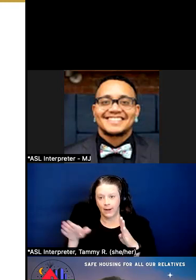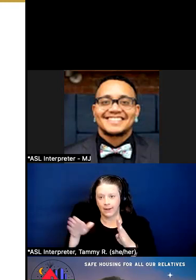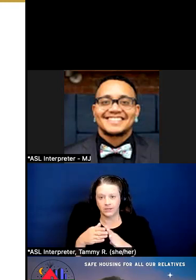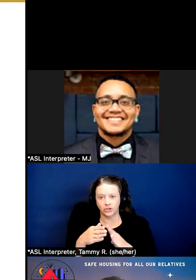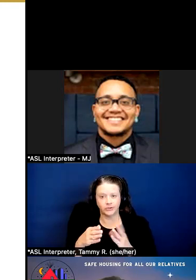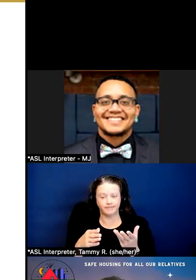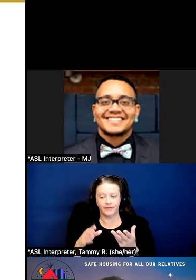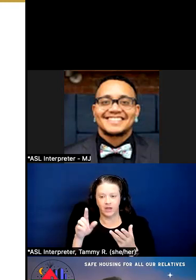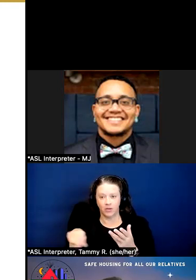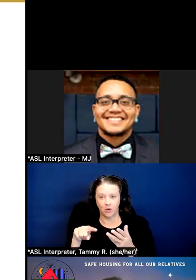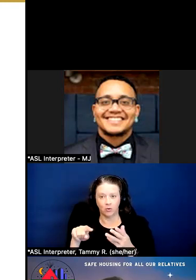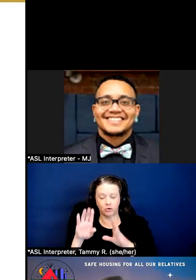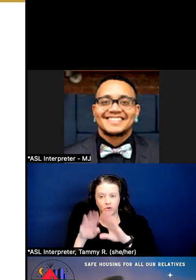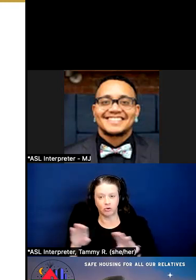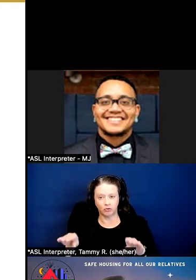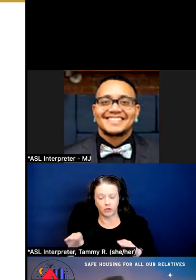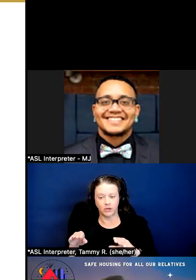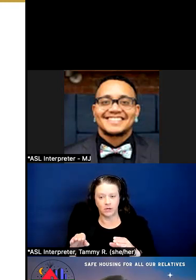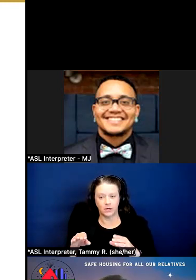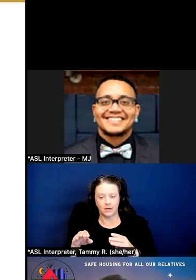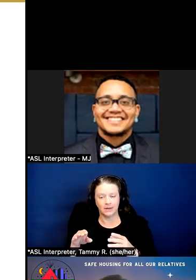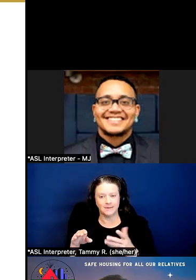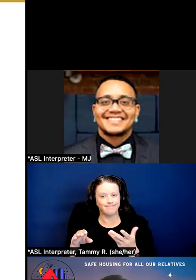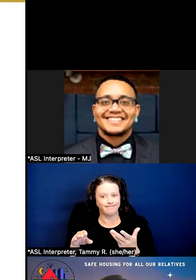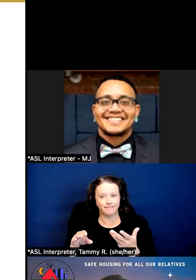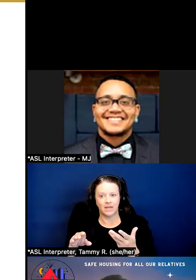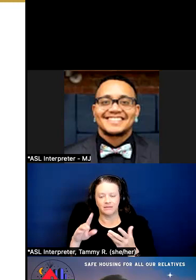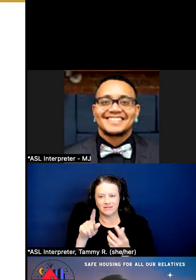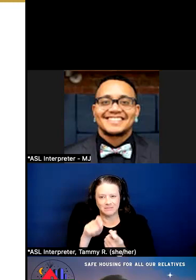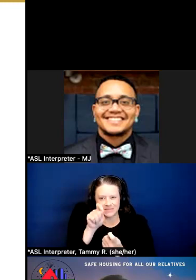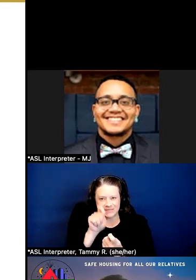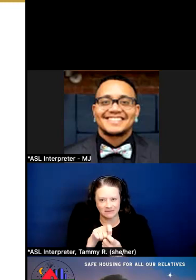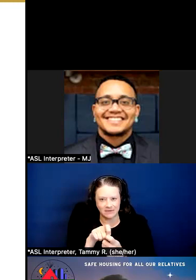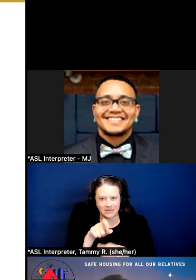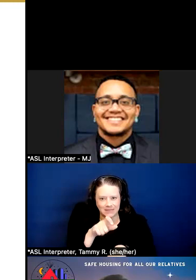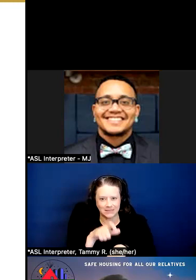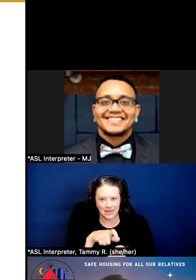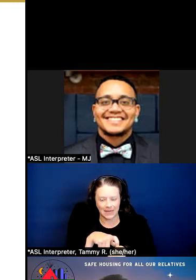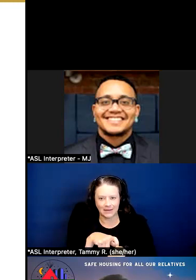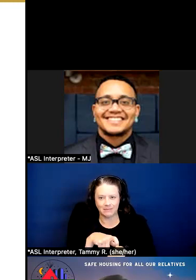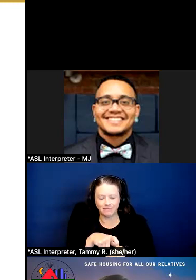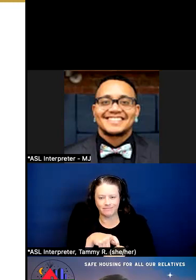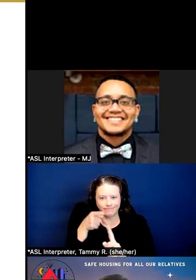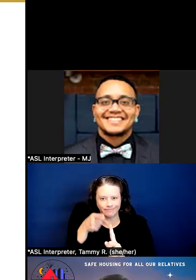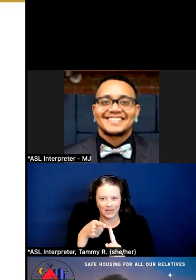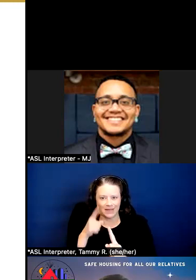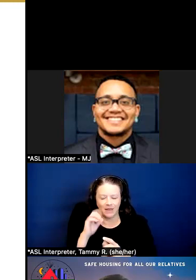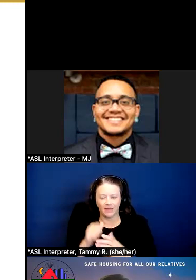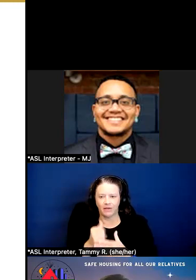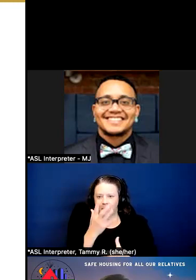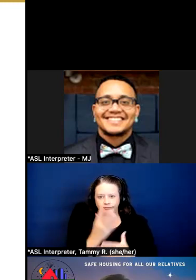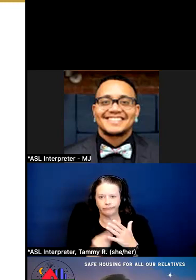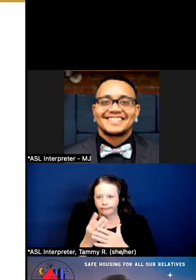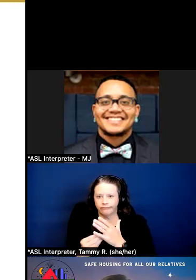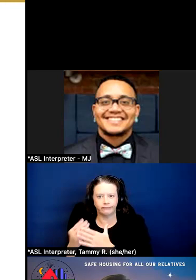it's like a particular point in time that I think they're really falling through like multiple systems cracks,